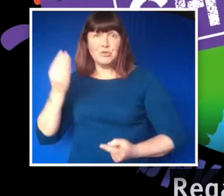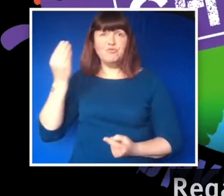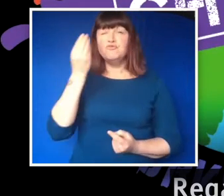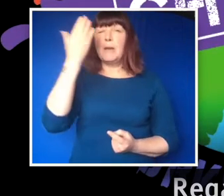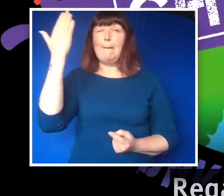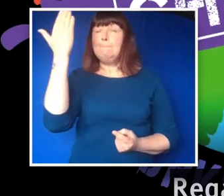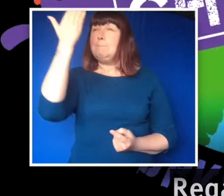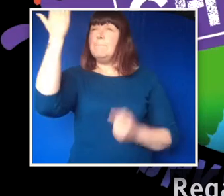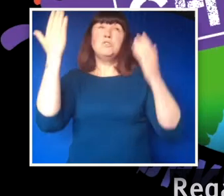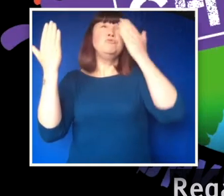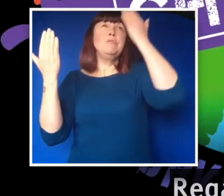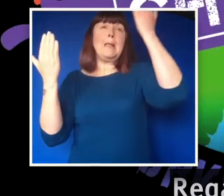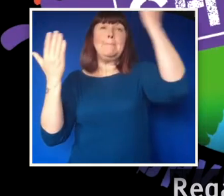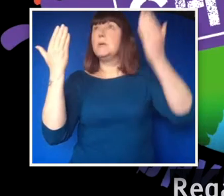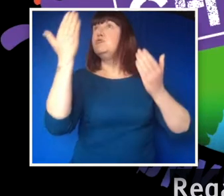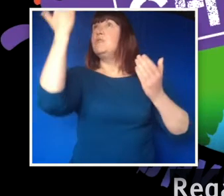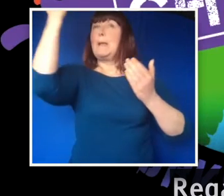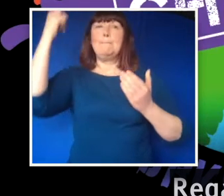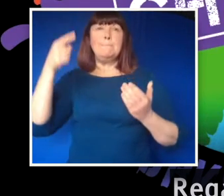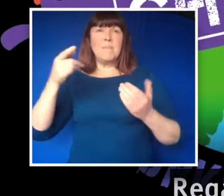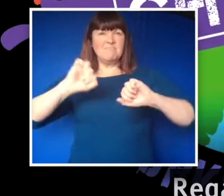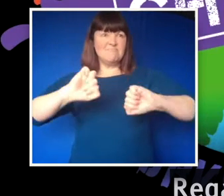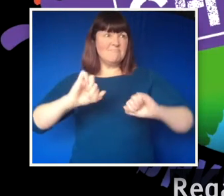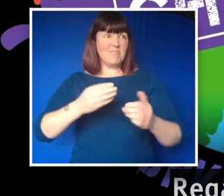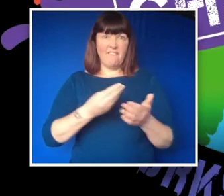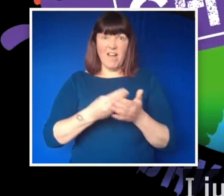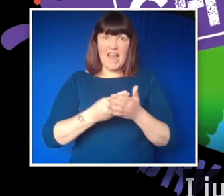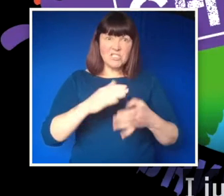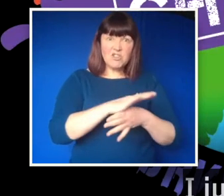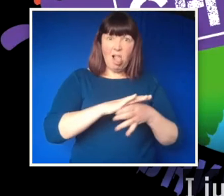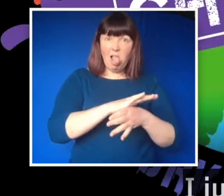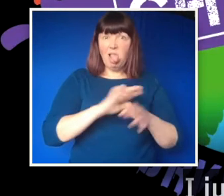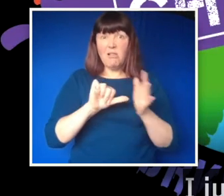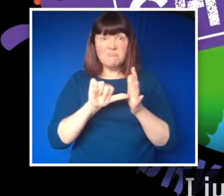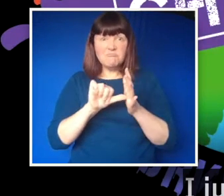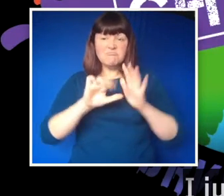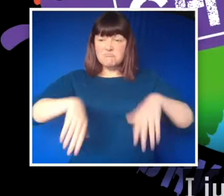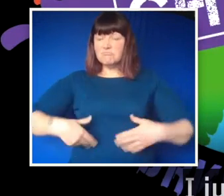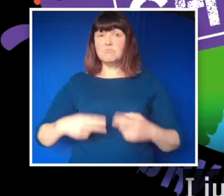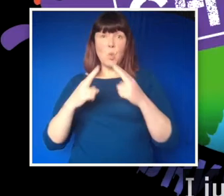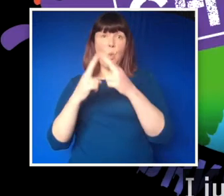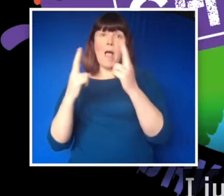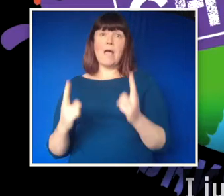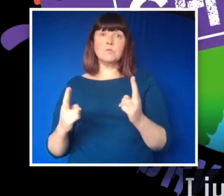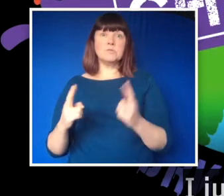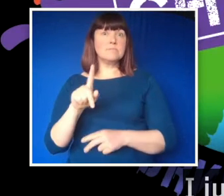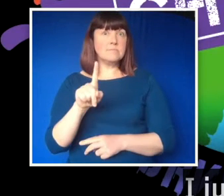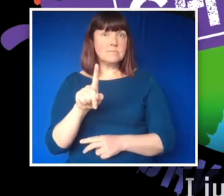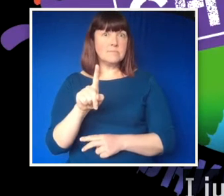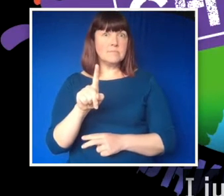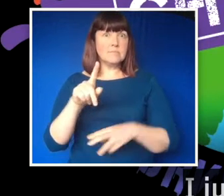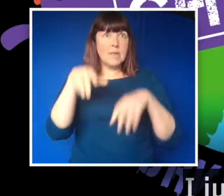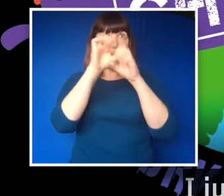your financial situation or where you're housed at the moment, I just want you to spend some time imagining you had